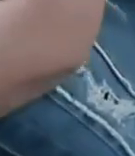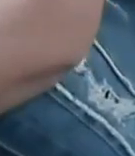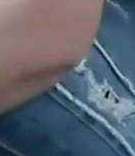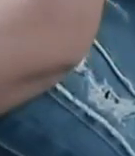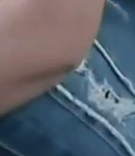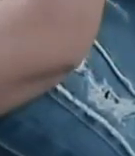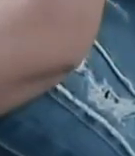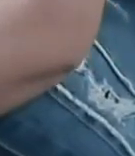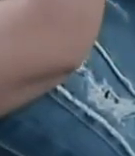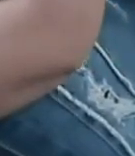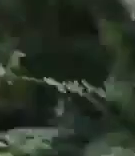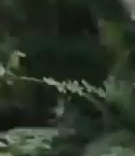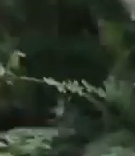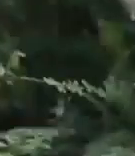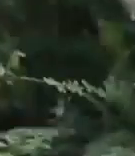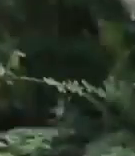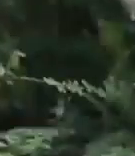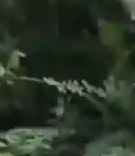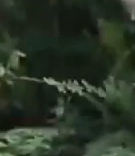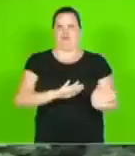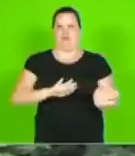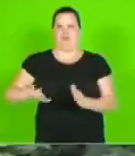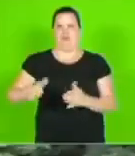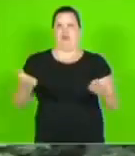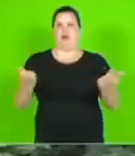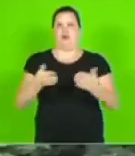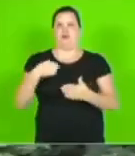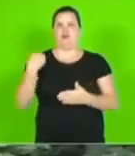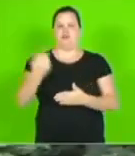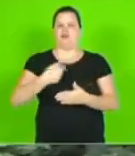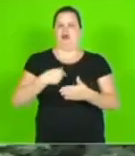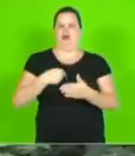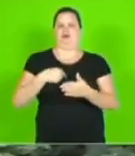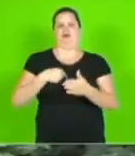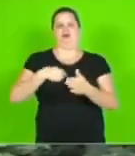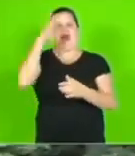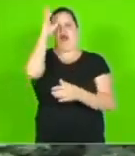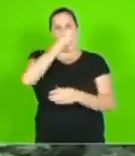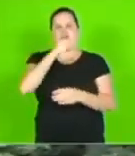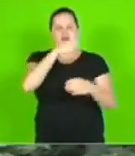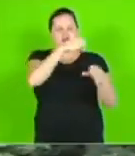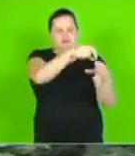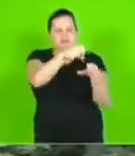these and how it is to live in fellowship with a body.